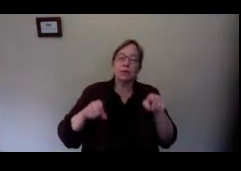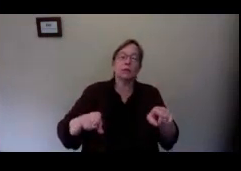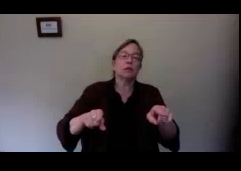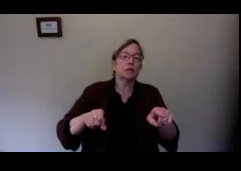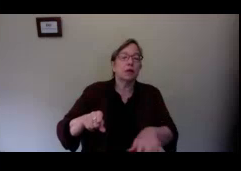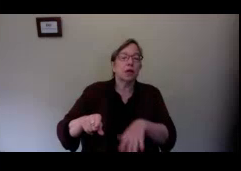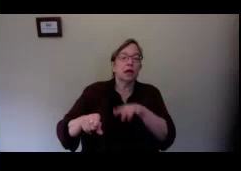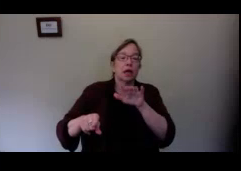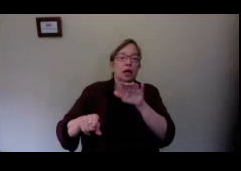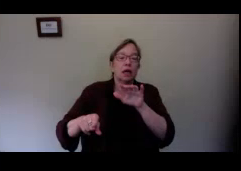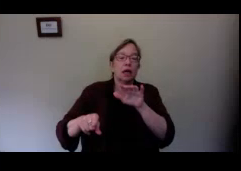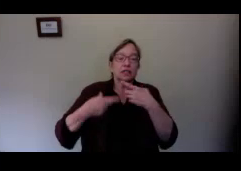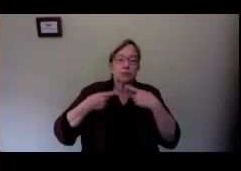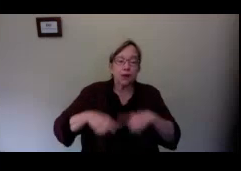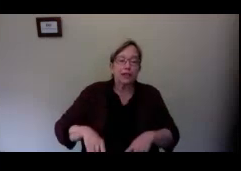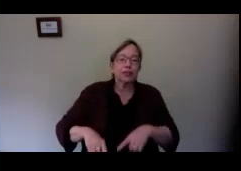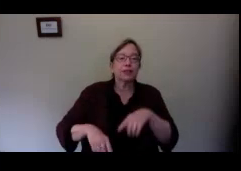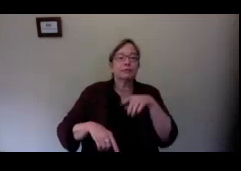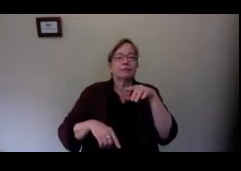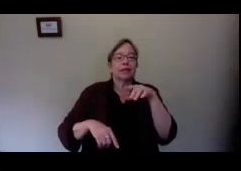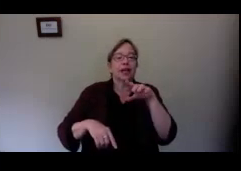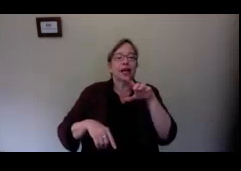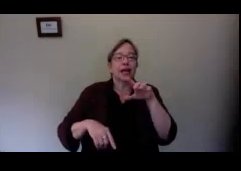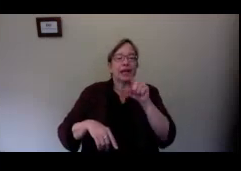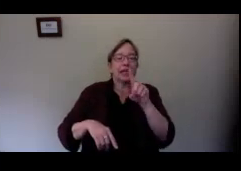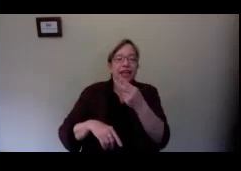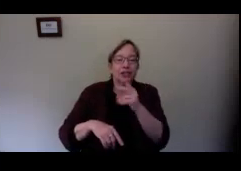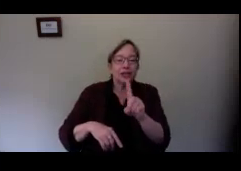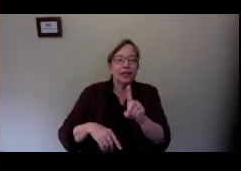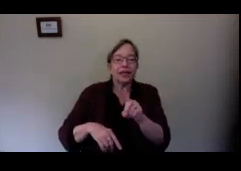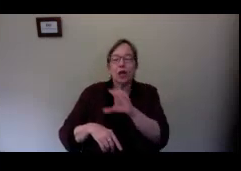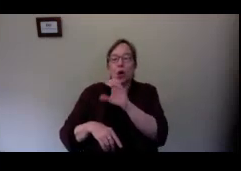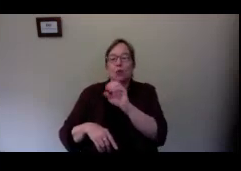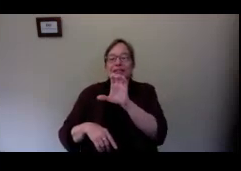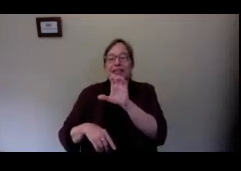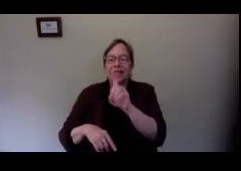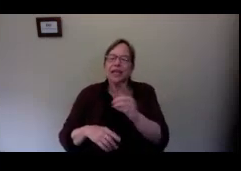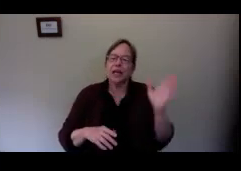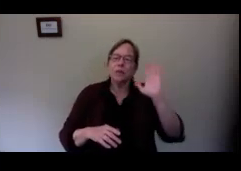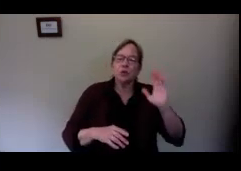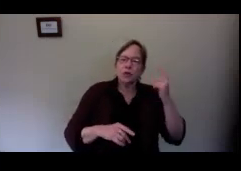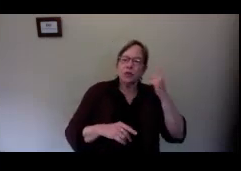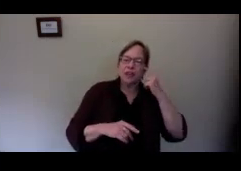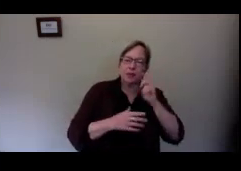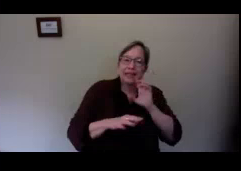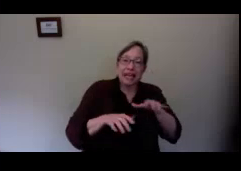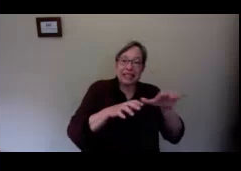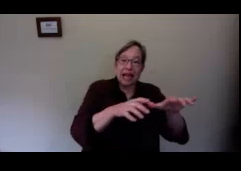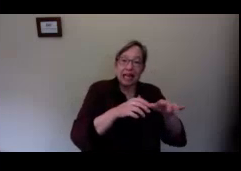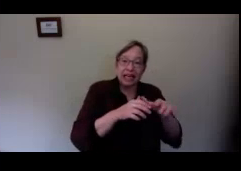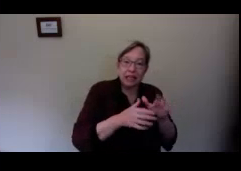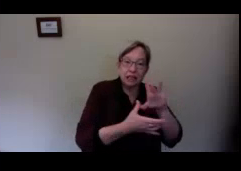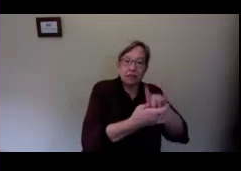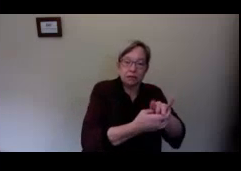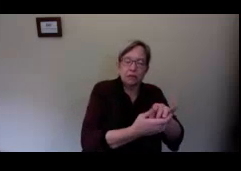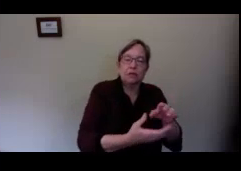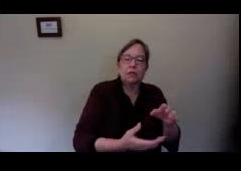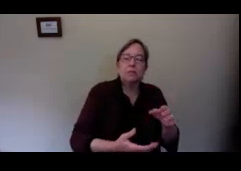that it was previously thought that this was an anxiety-driven disorder, maybe something coexisting, but it's